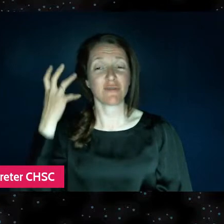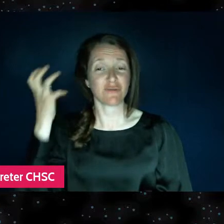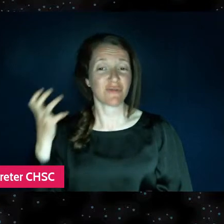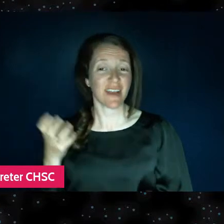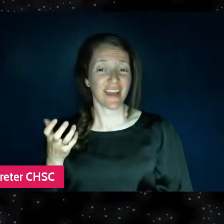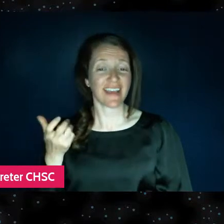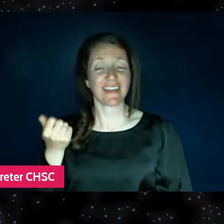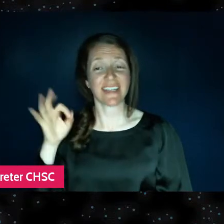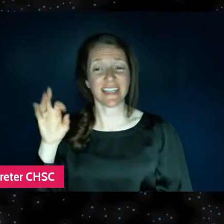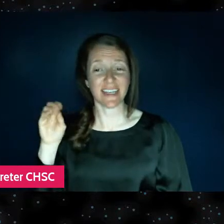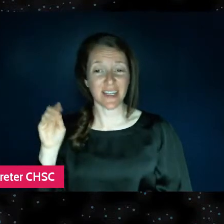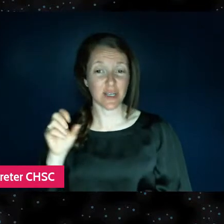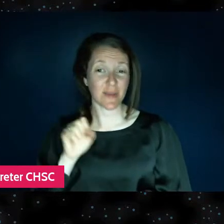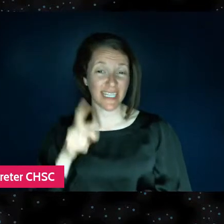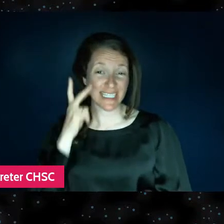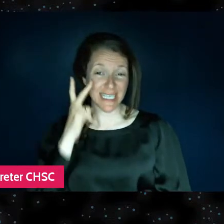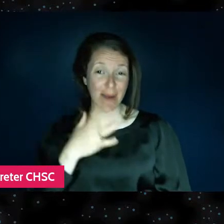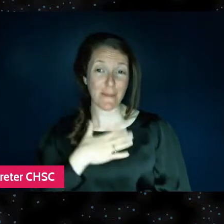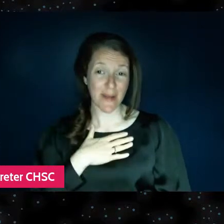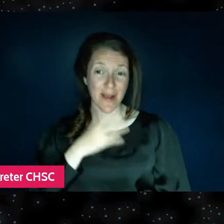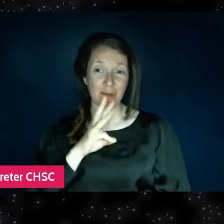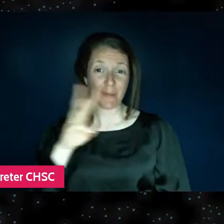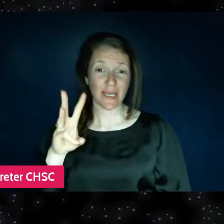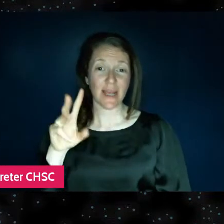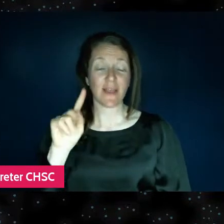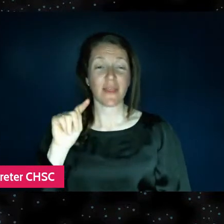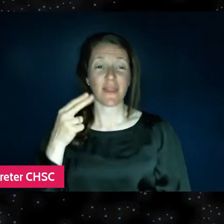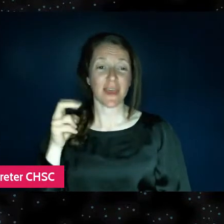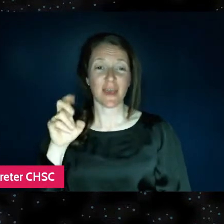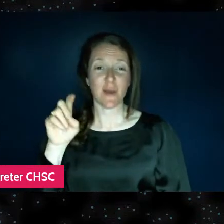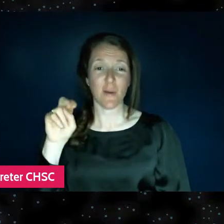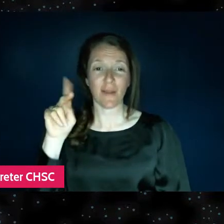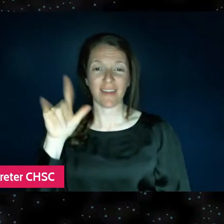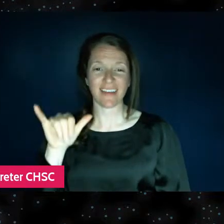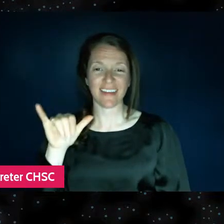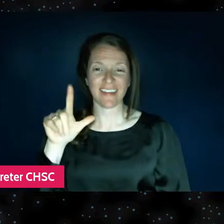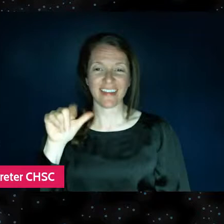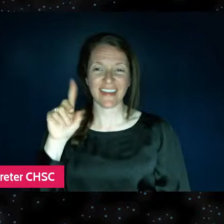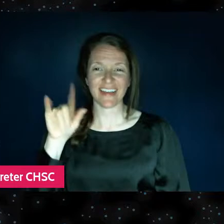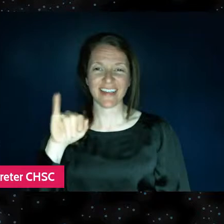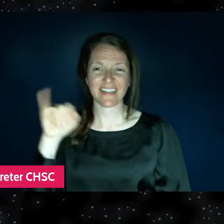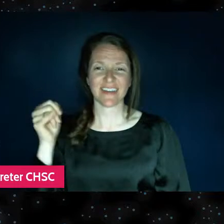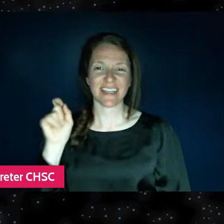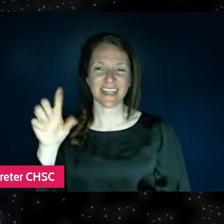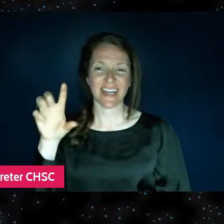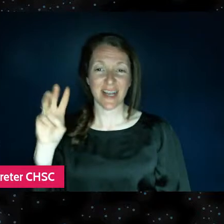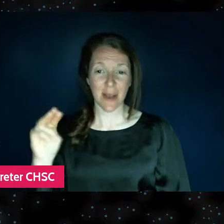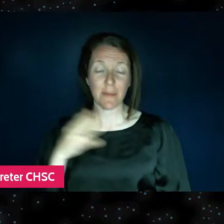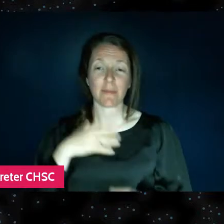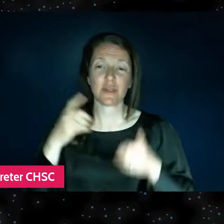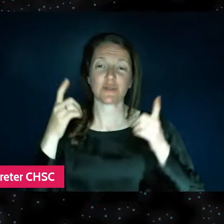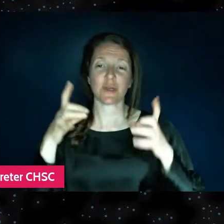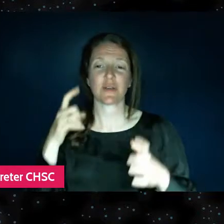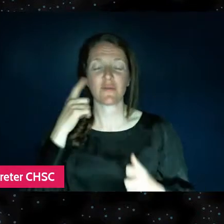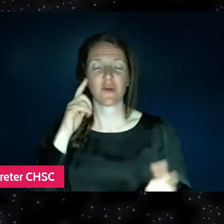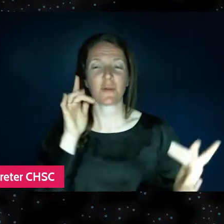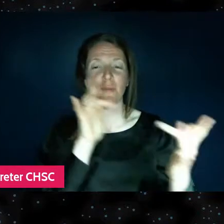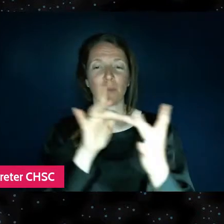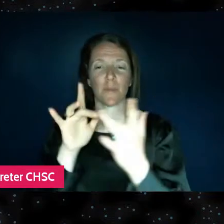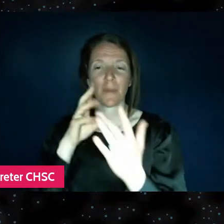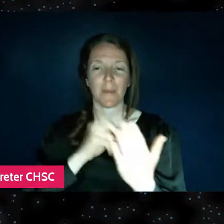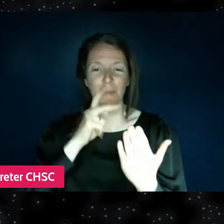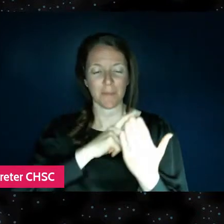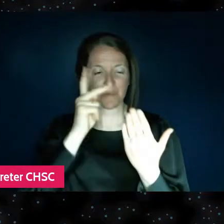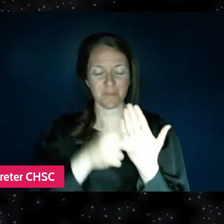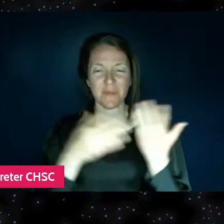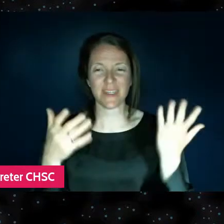on my website at theonlyladyj.com. And I'm the Director of Programming, Education, and Outreach here at Studio West